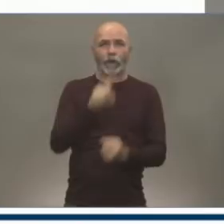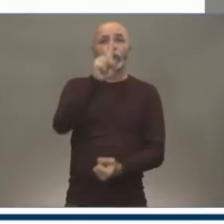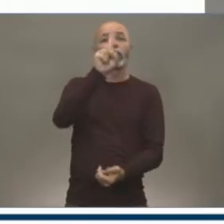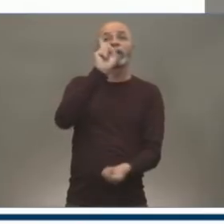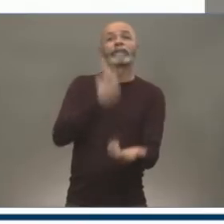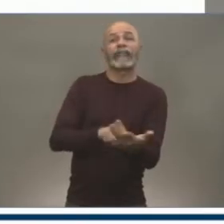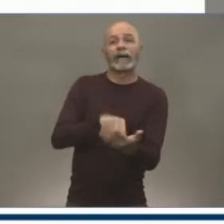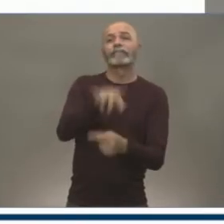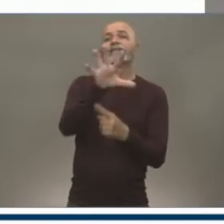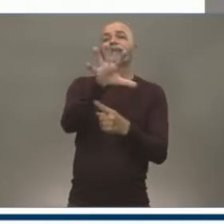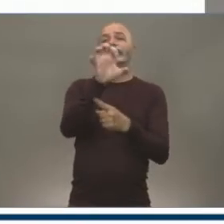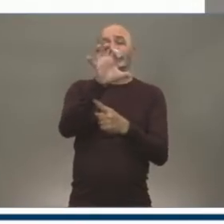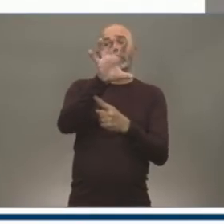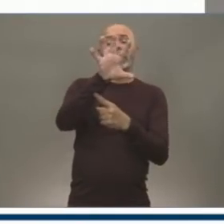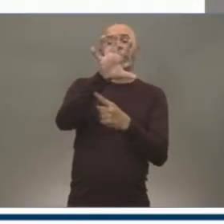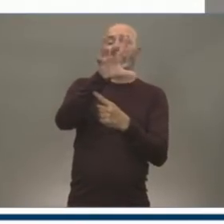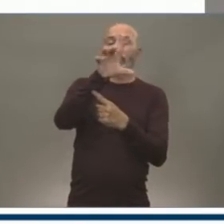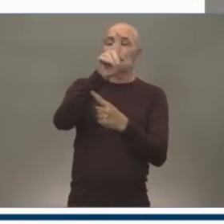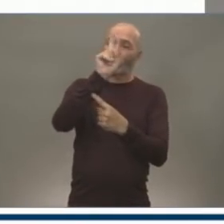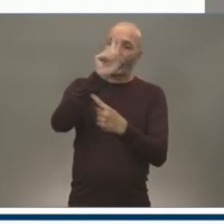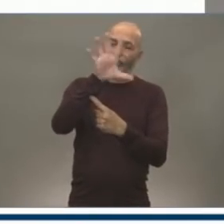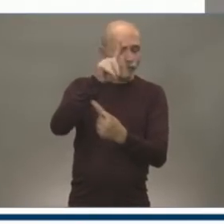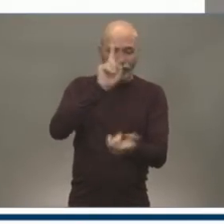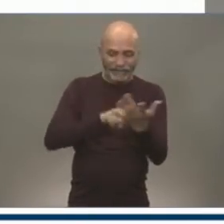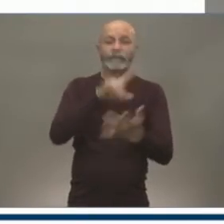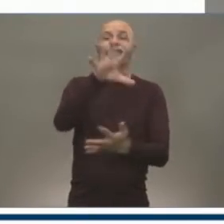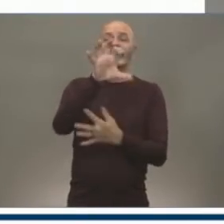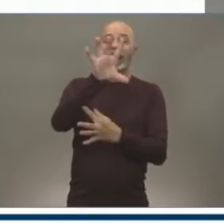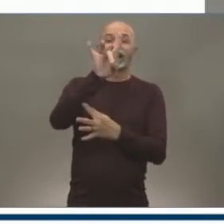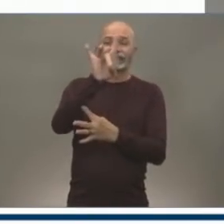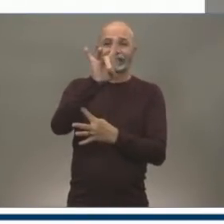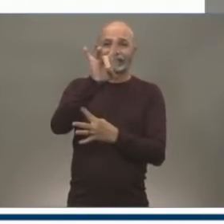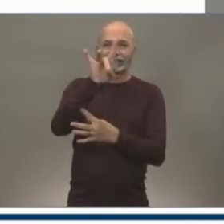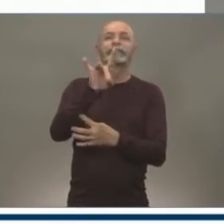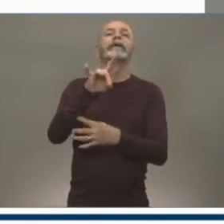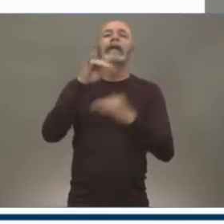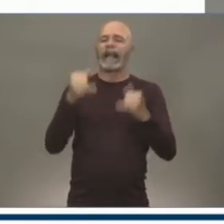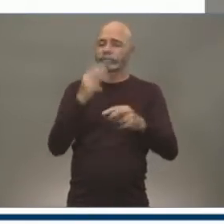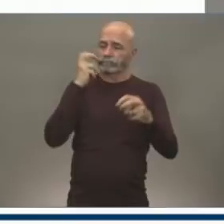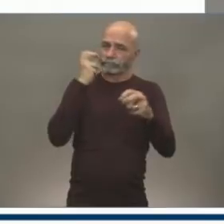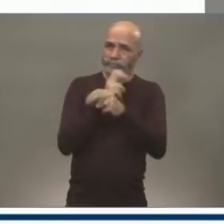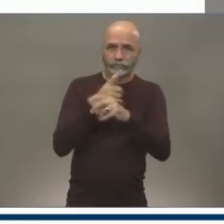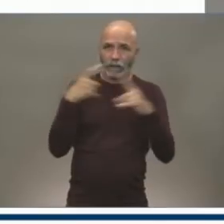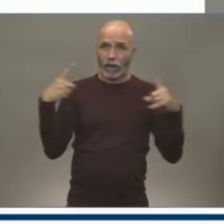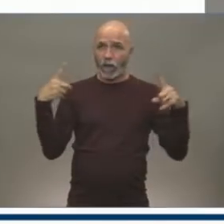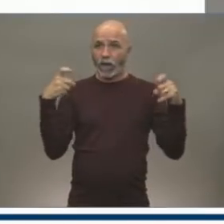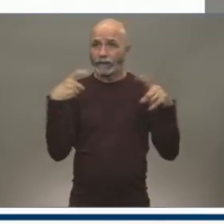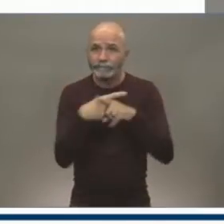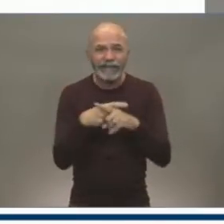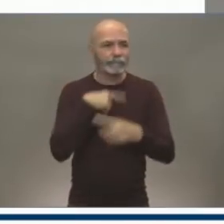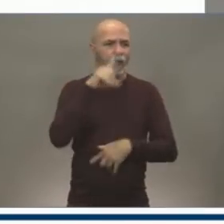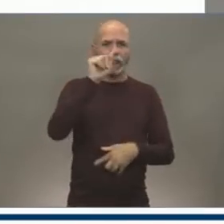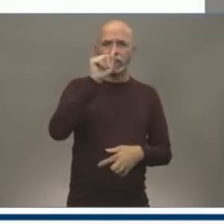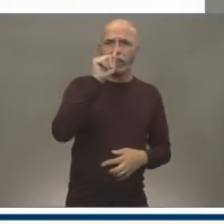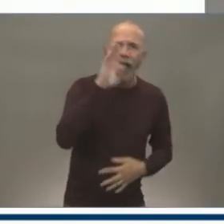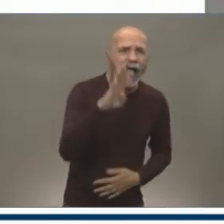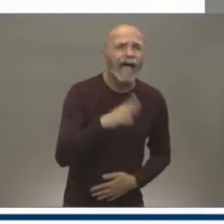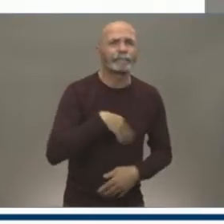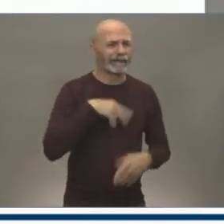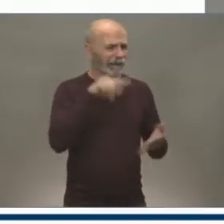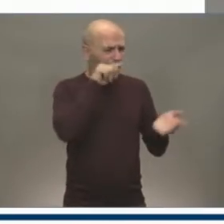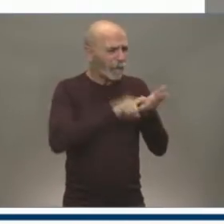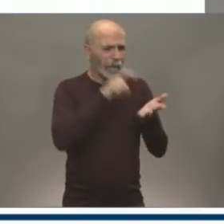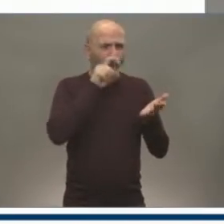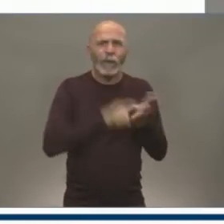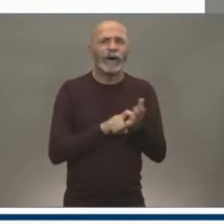of them are complex investigations. Each positive case the lab is identifying has an average of 7 close